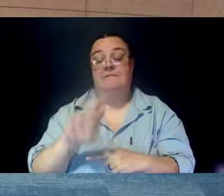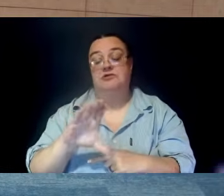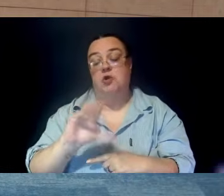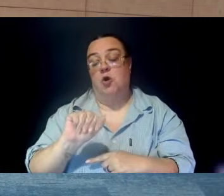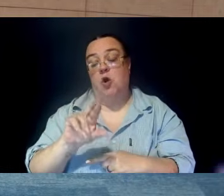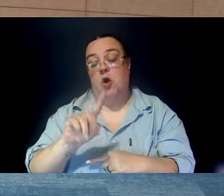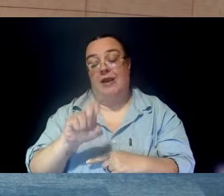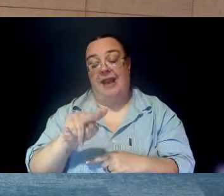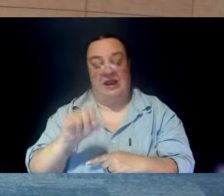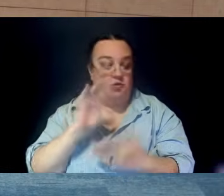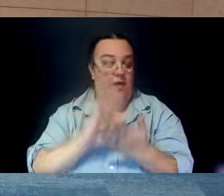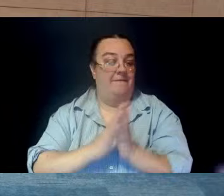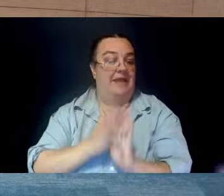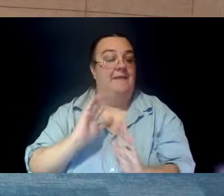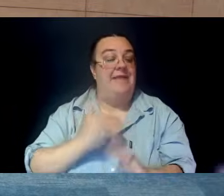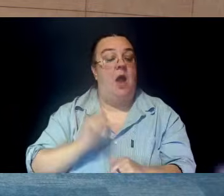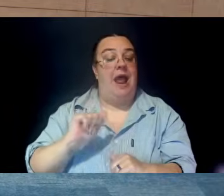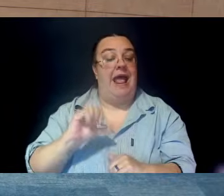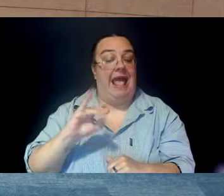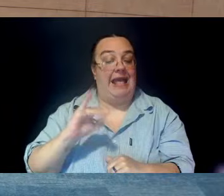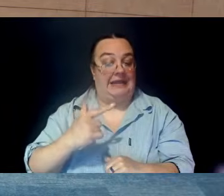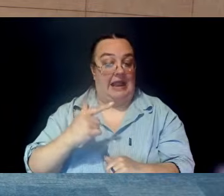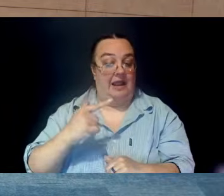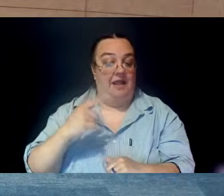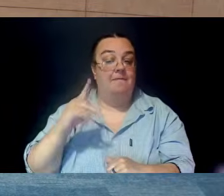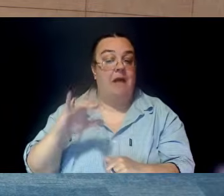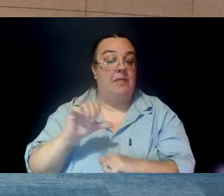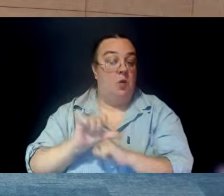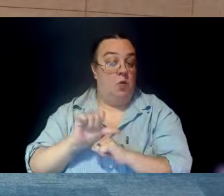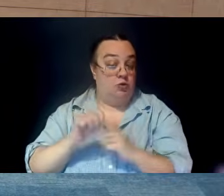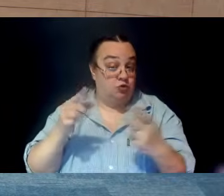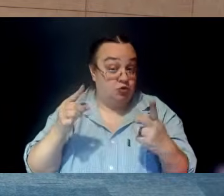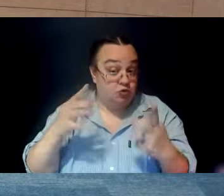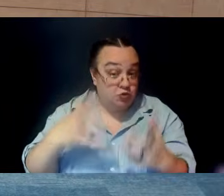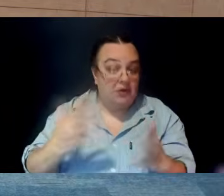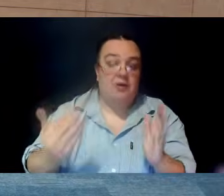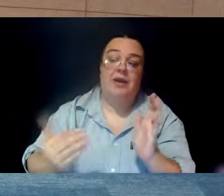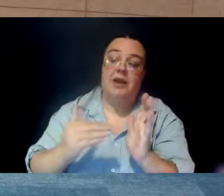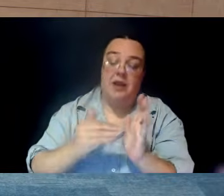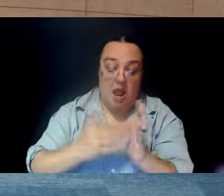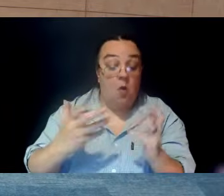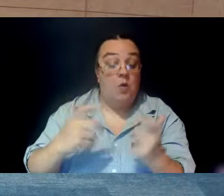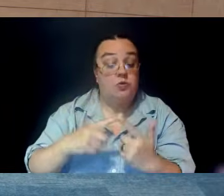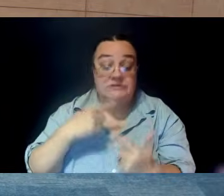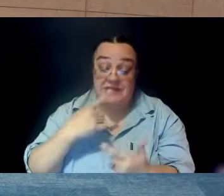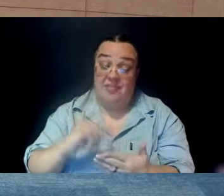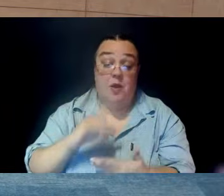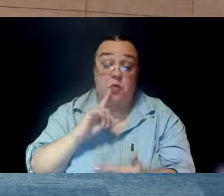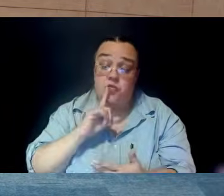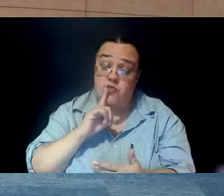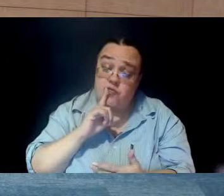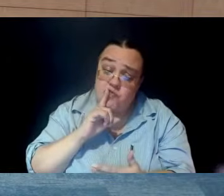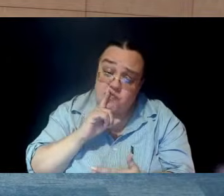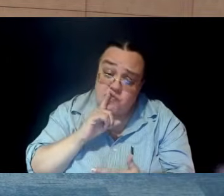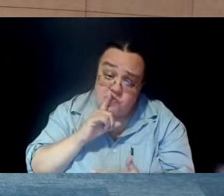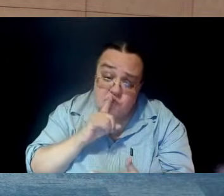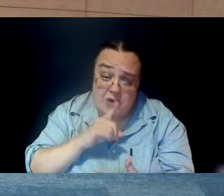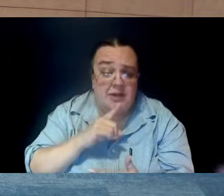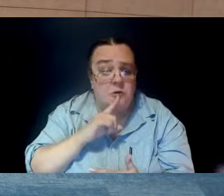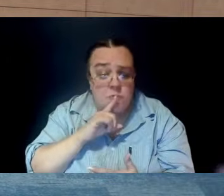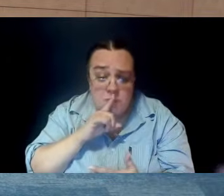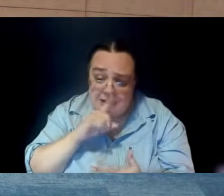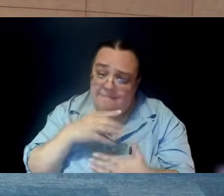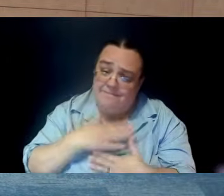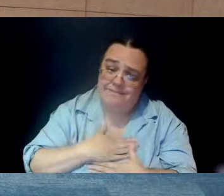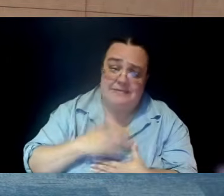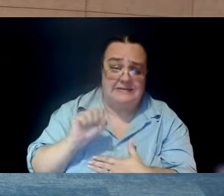acting Public Works Director. Again, let me just say that we deeply appreciate Steve's service